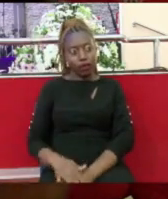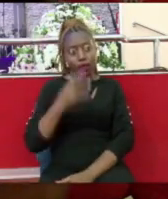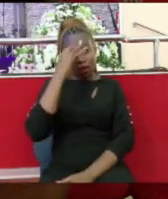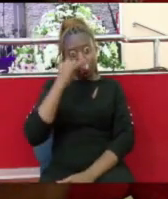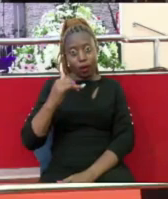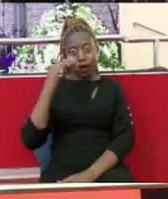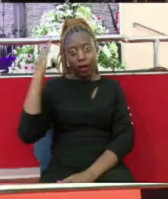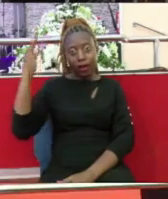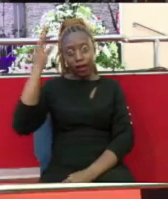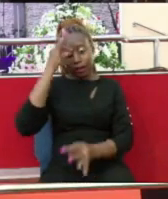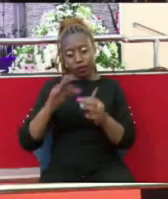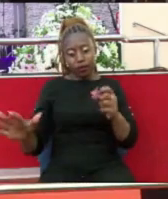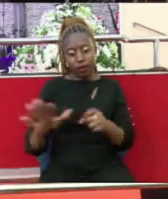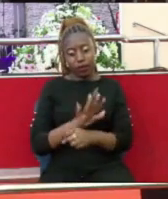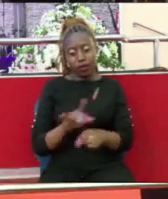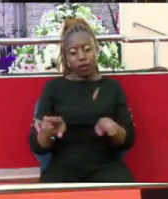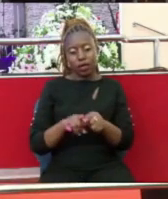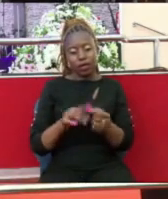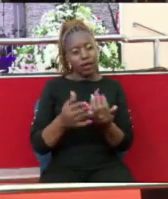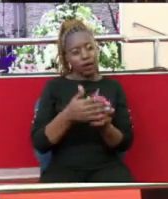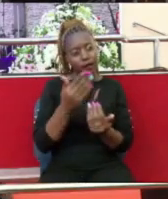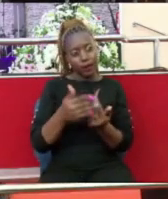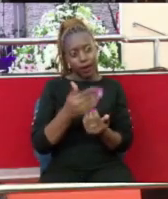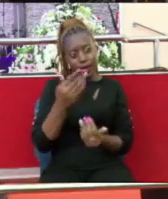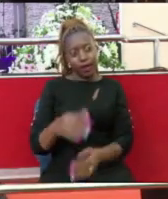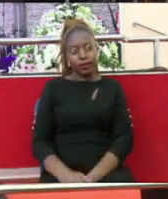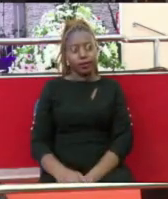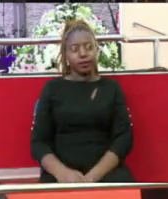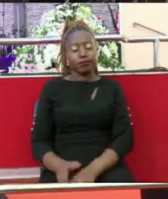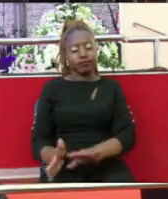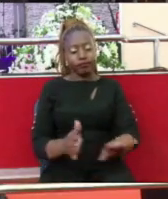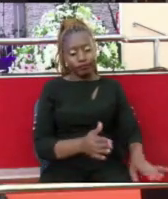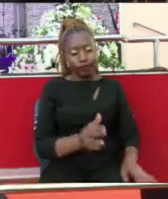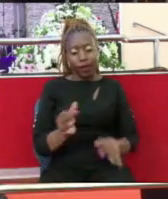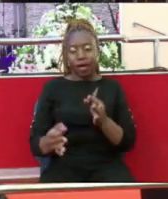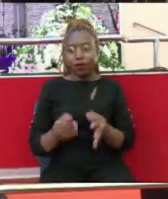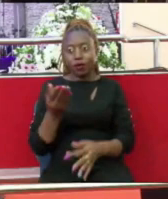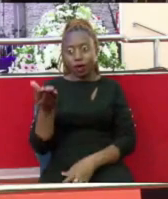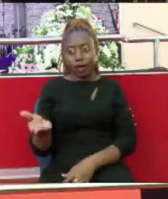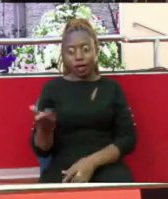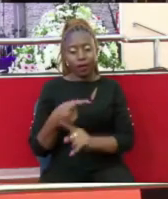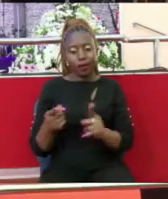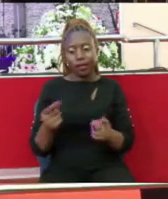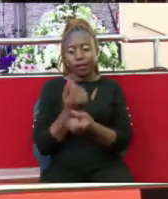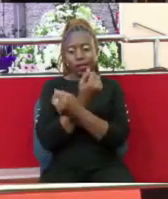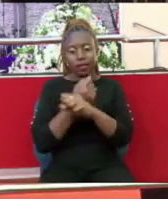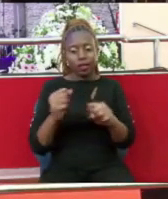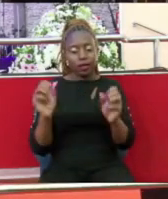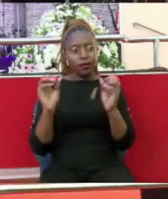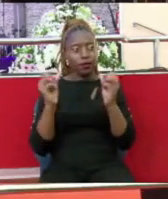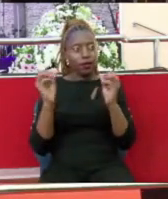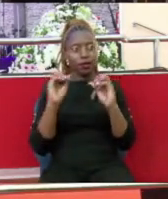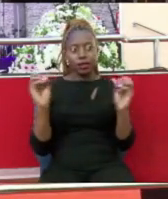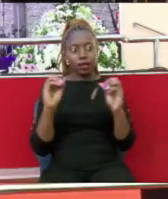cares. Sababu ni mwaminifu na anakushughulikia. You are in this service and you're not born again. Uko katika ibada hii na hujaokoka. It